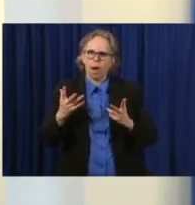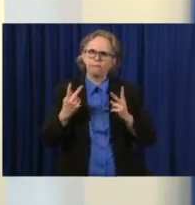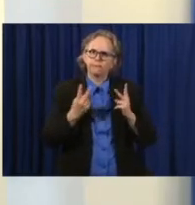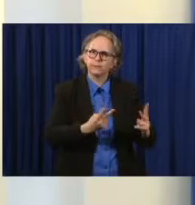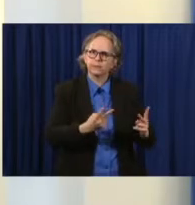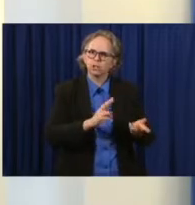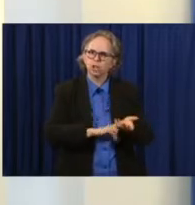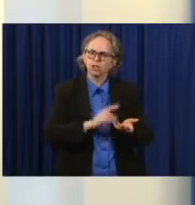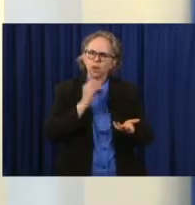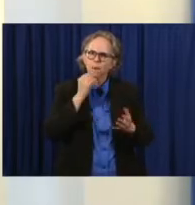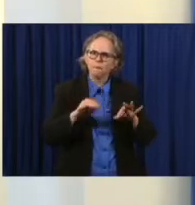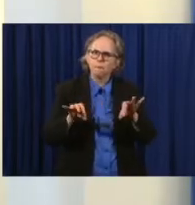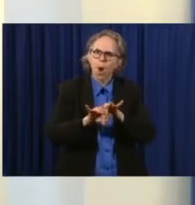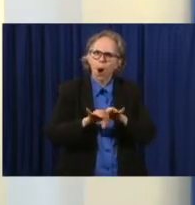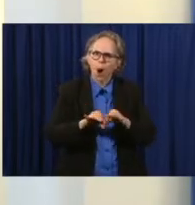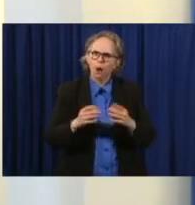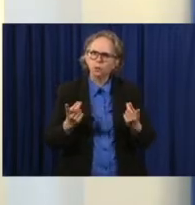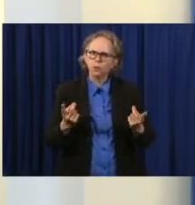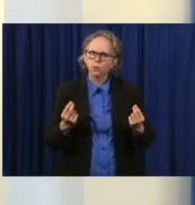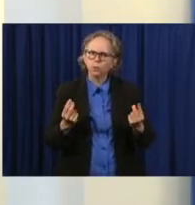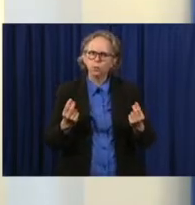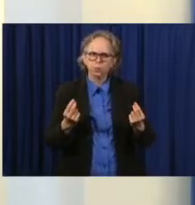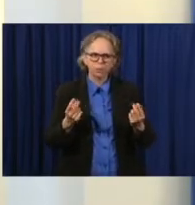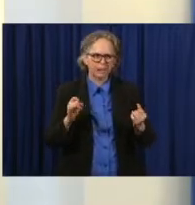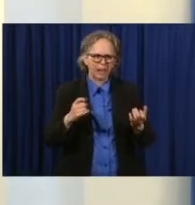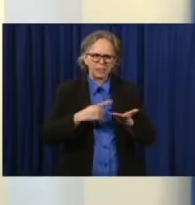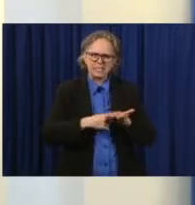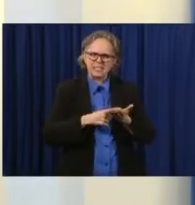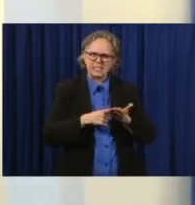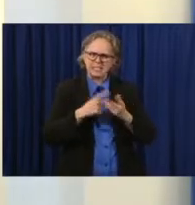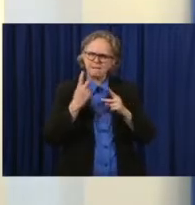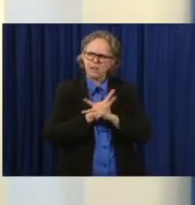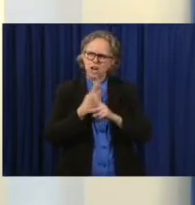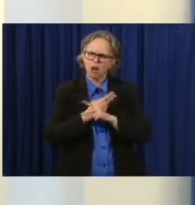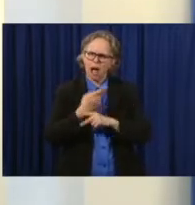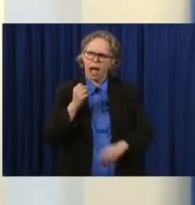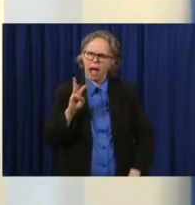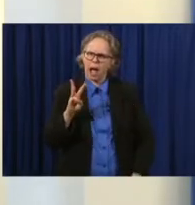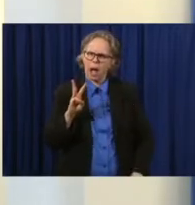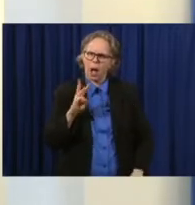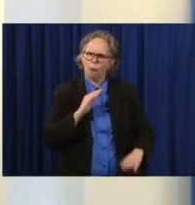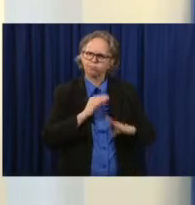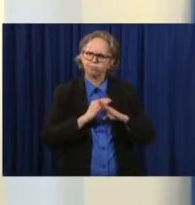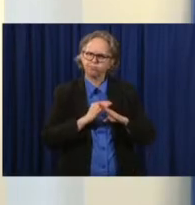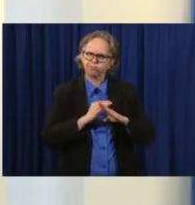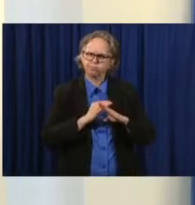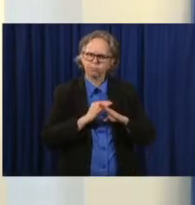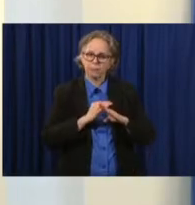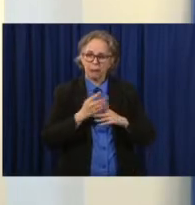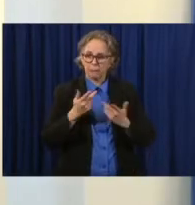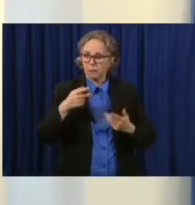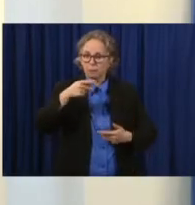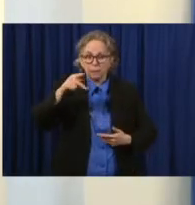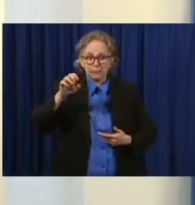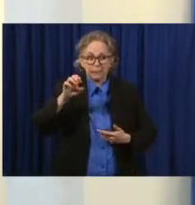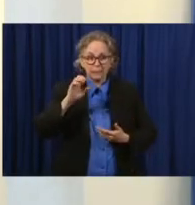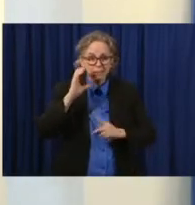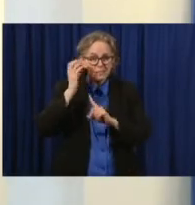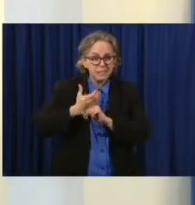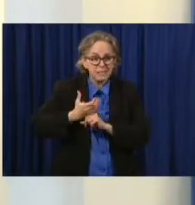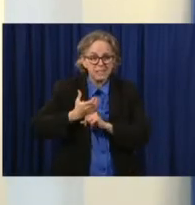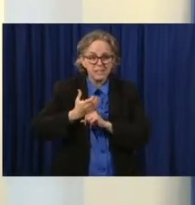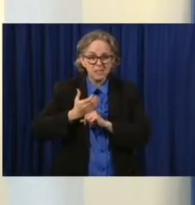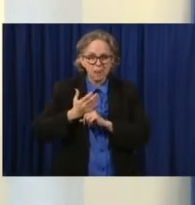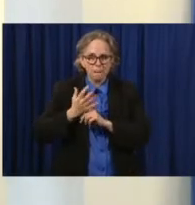You know, we're looking at how can we have more PPE. PPE shortage has been a factor in all of this. Now we're learning more about